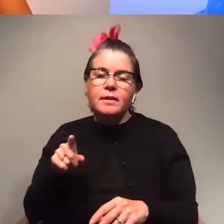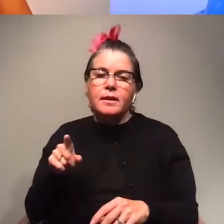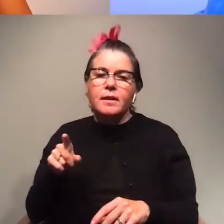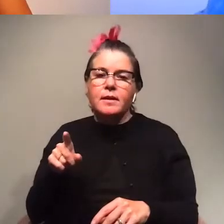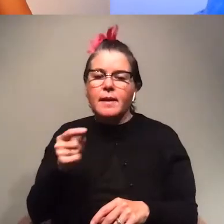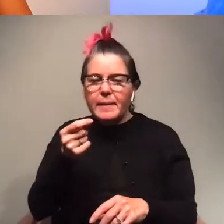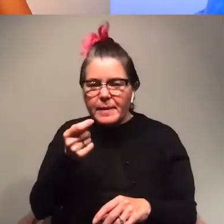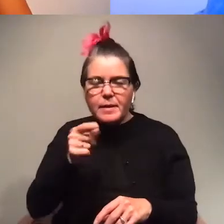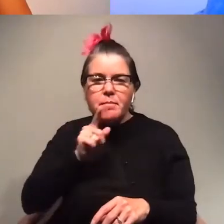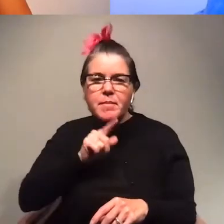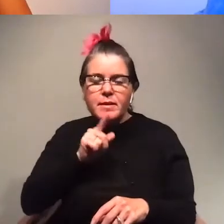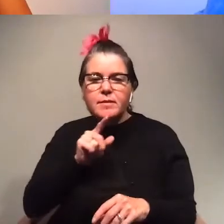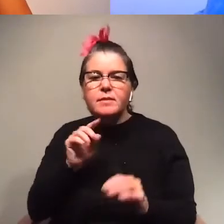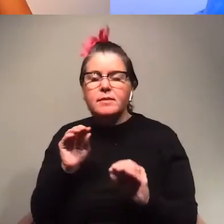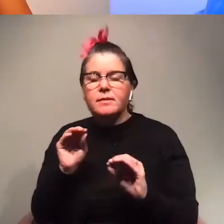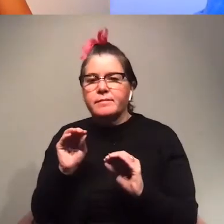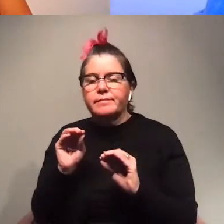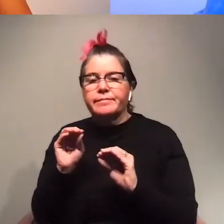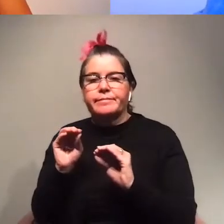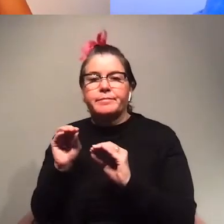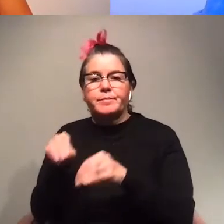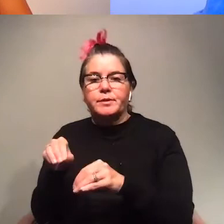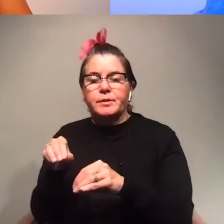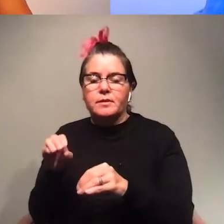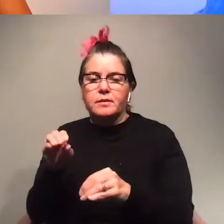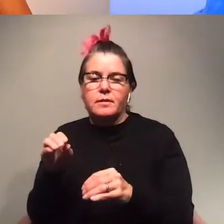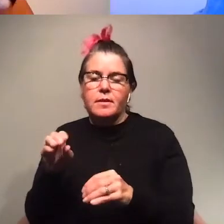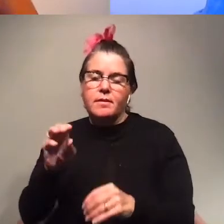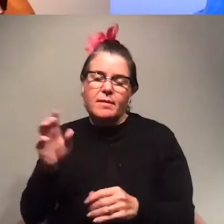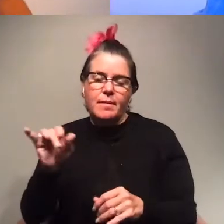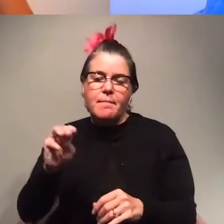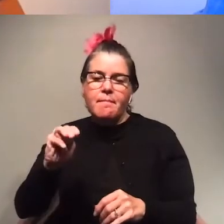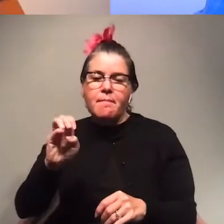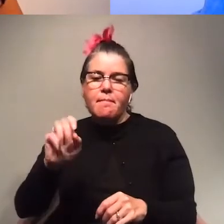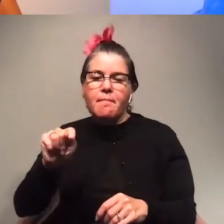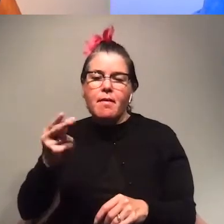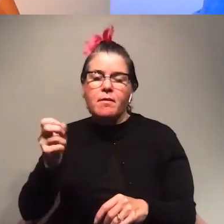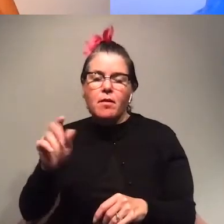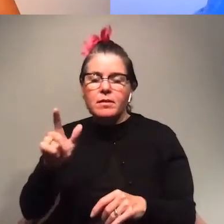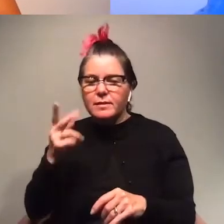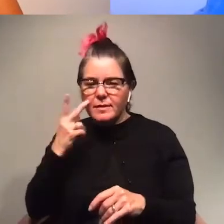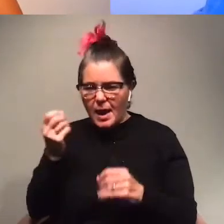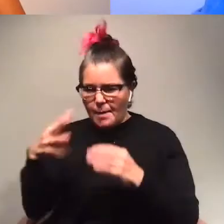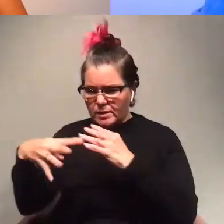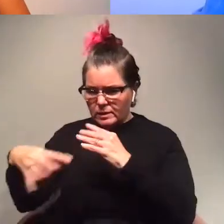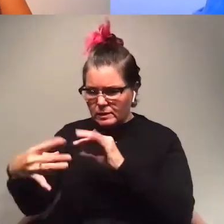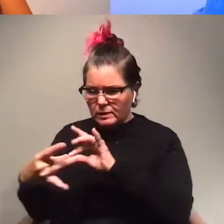piece of plastic and put it in a solvent like methanol and see how much comes out in that methanol